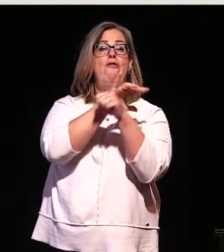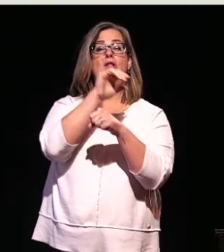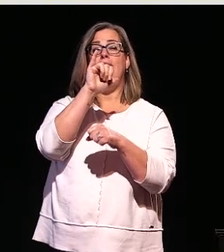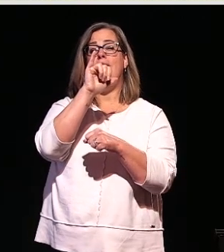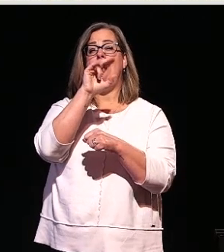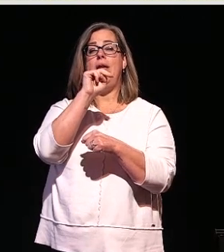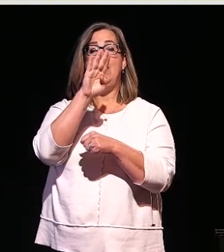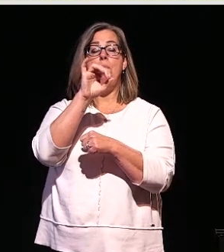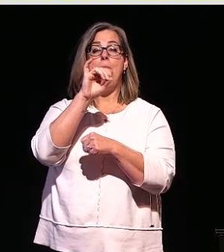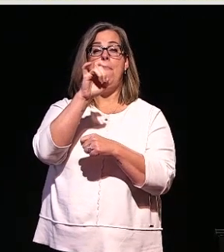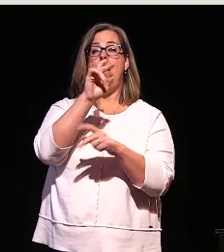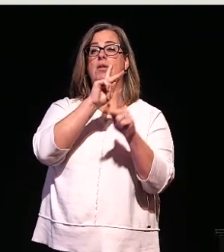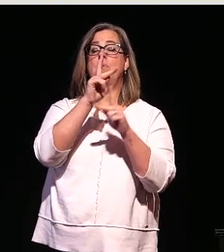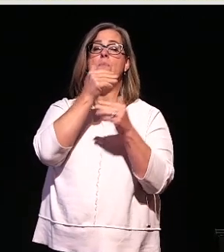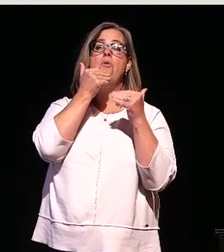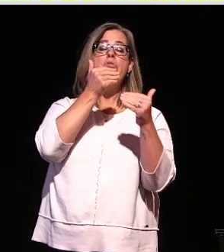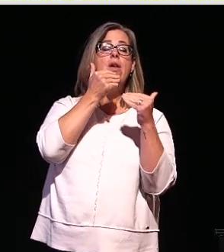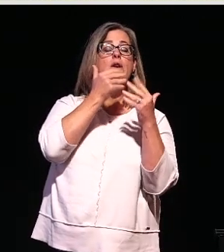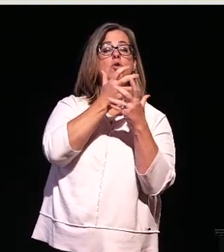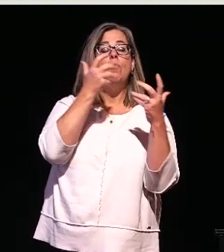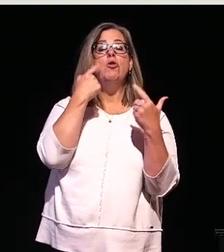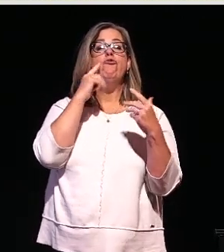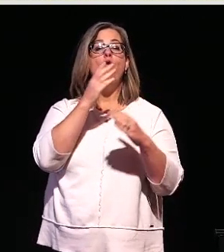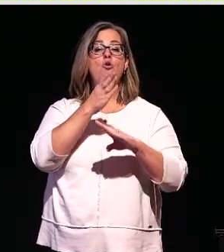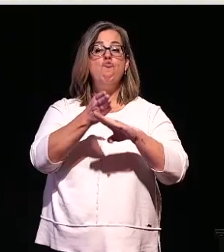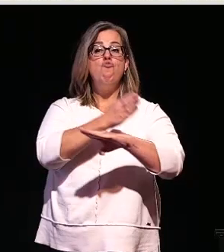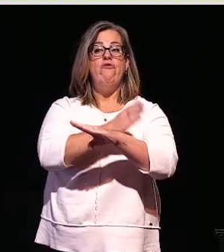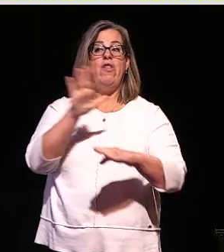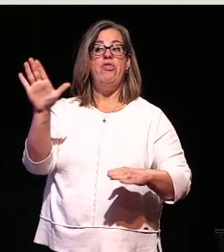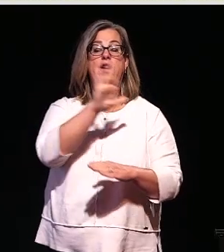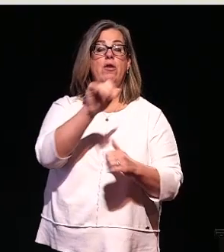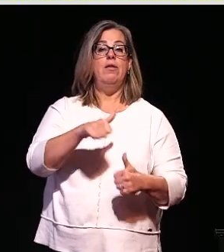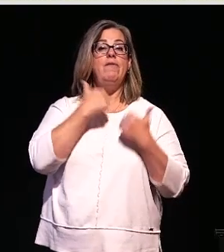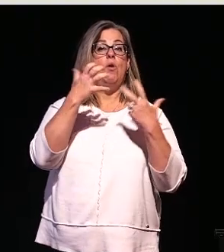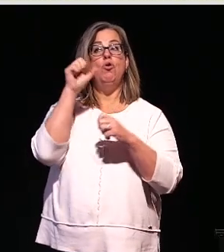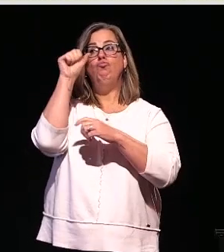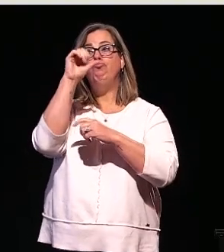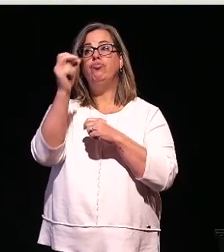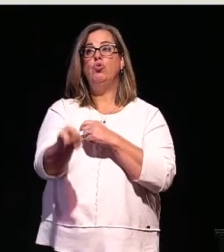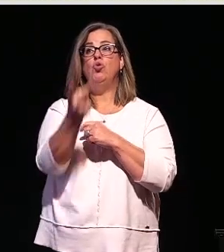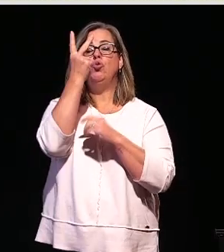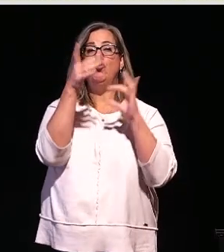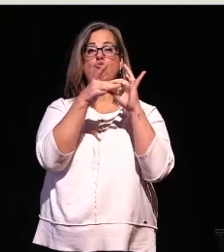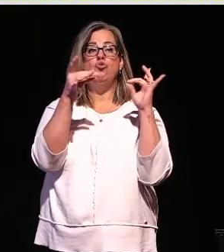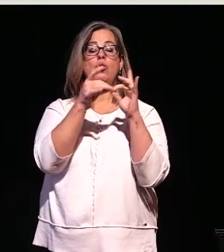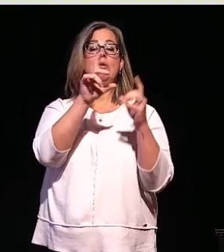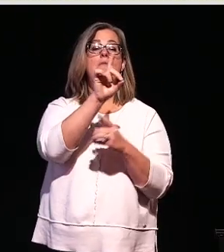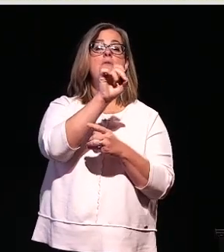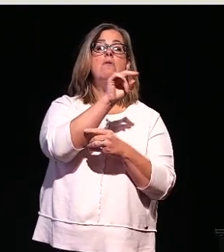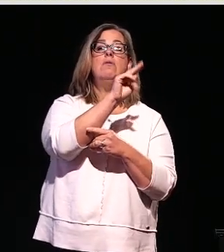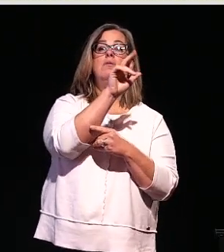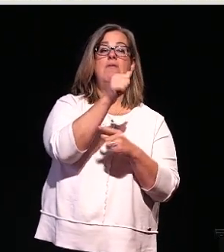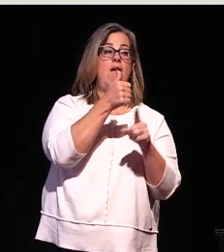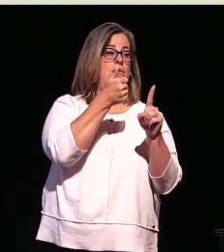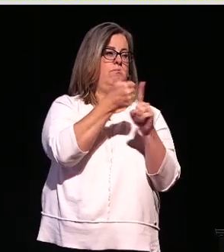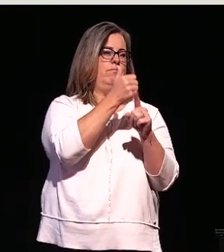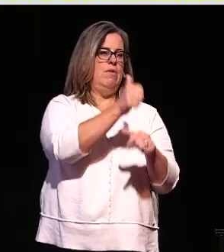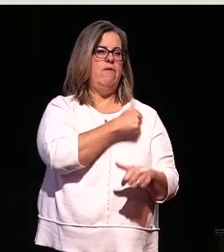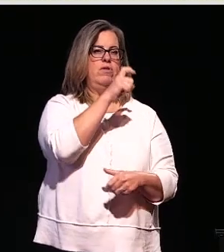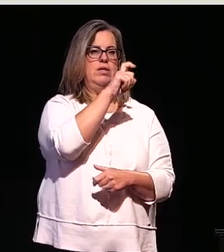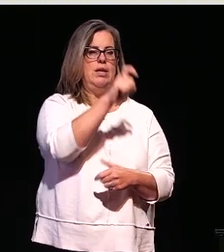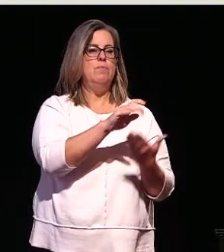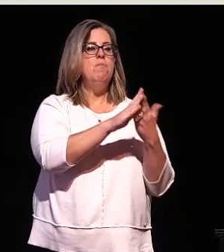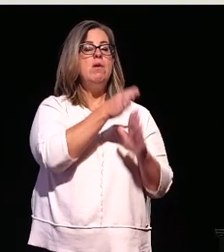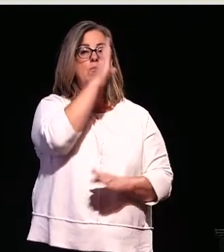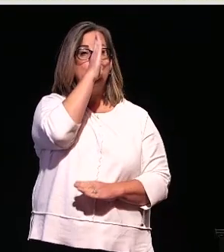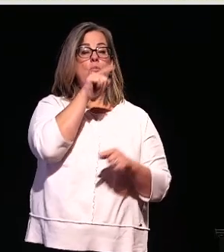are helping them improve their lives. I'm gonna share two quick stories. Donna in Texas became sober during the